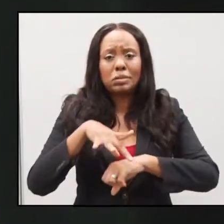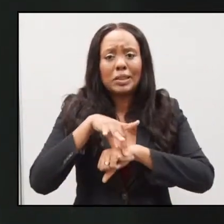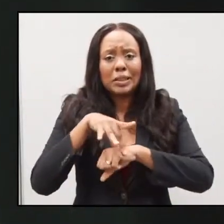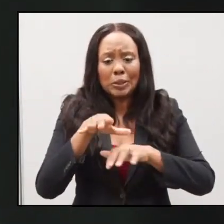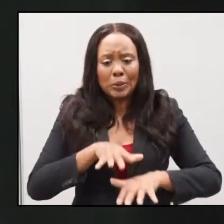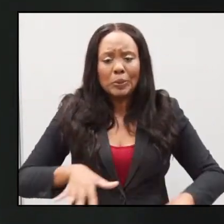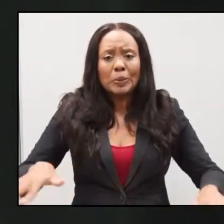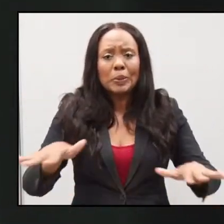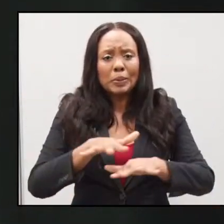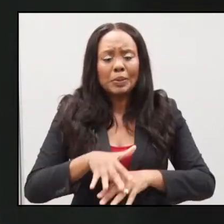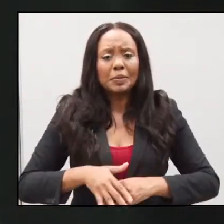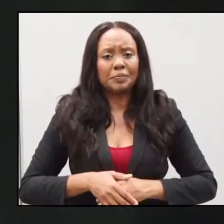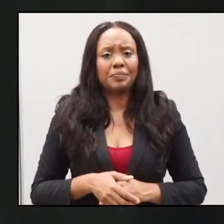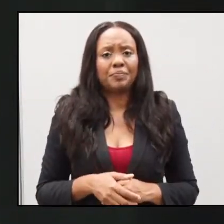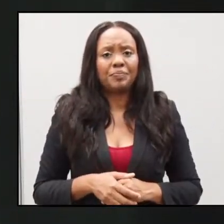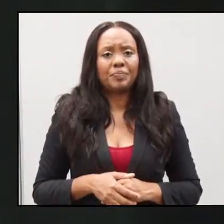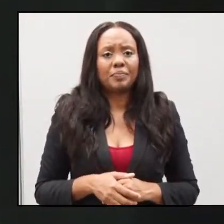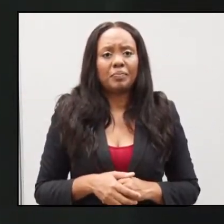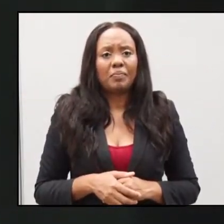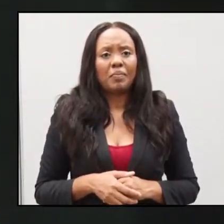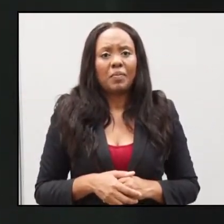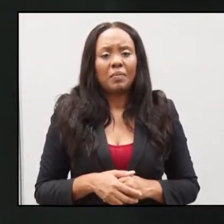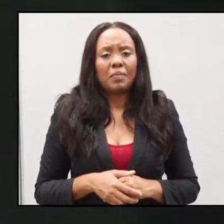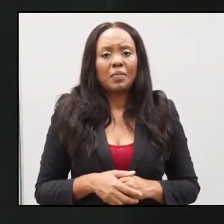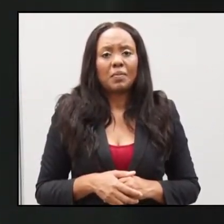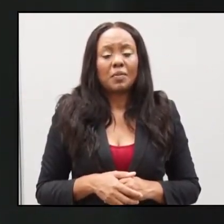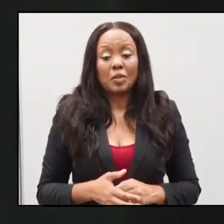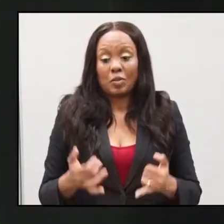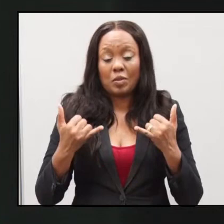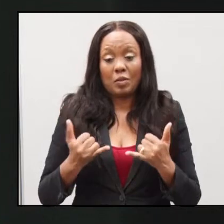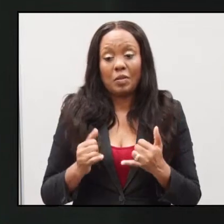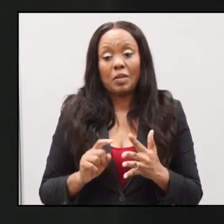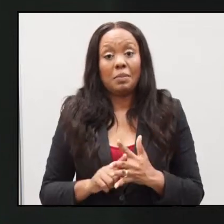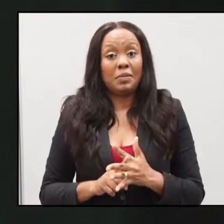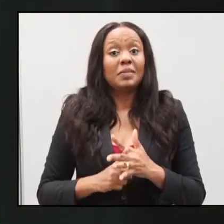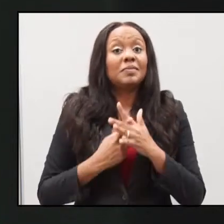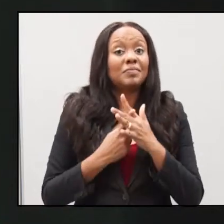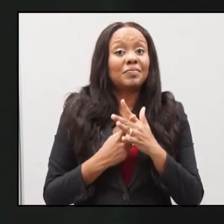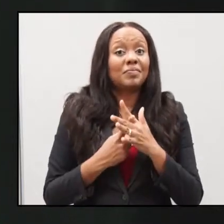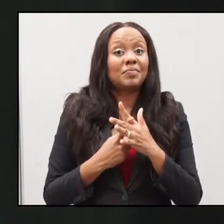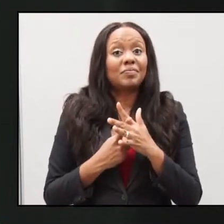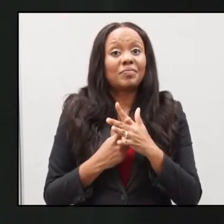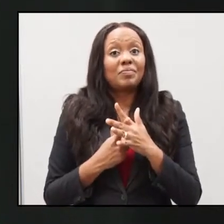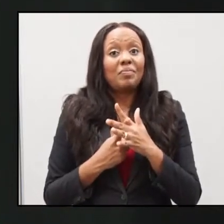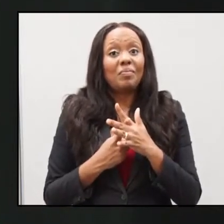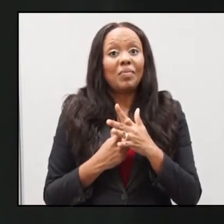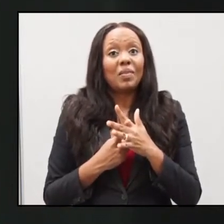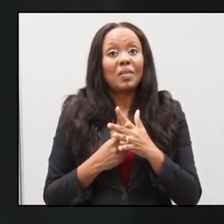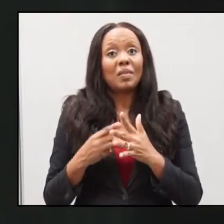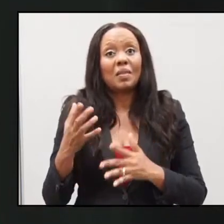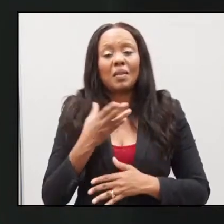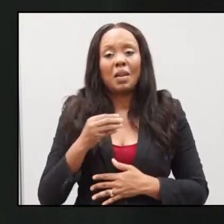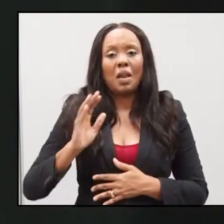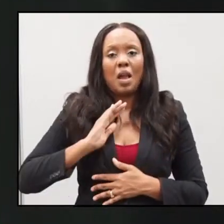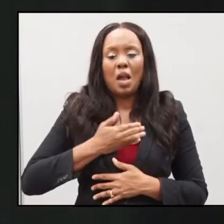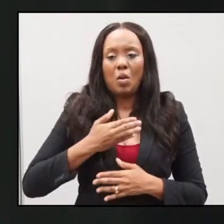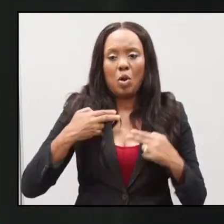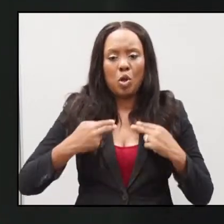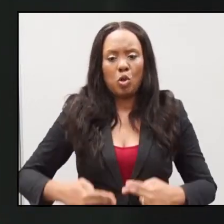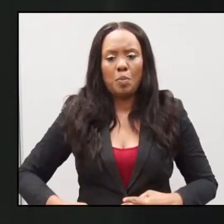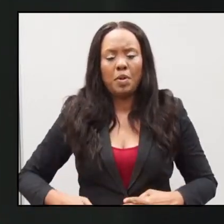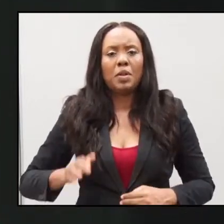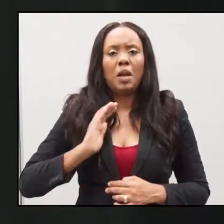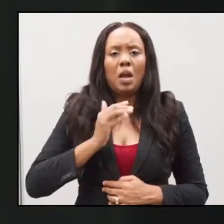sort of beginnings, the cradle of where our humankind has created civilizations and came